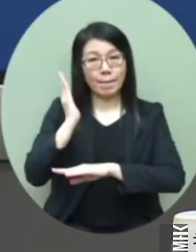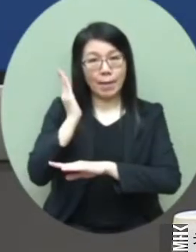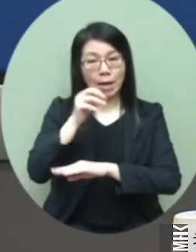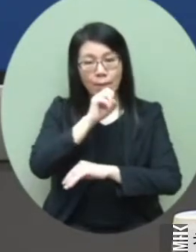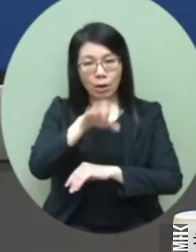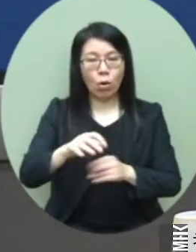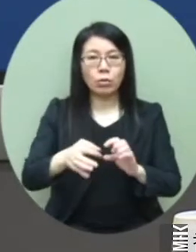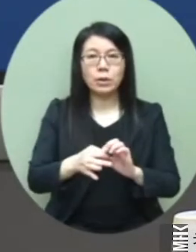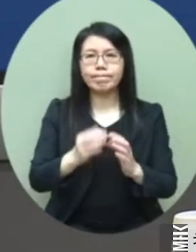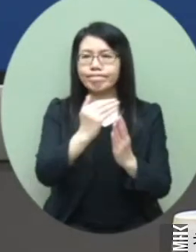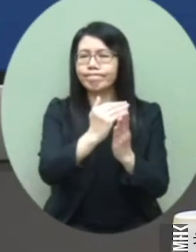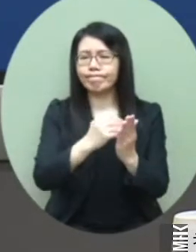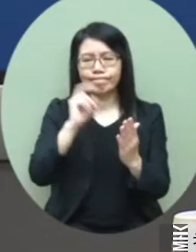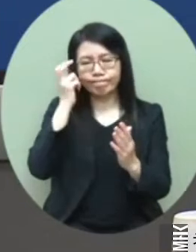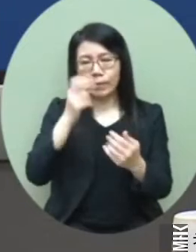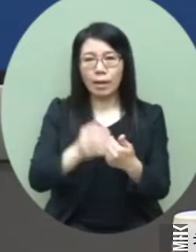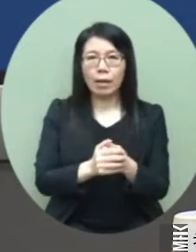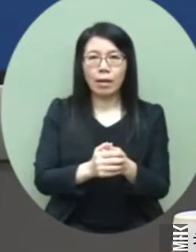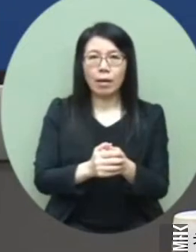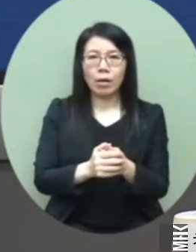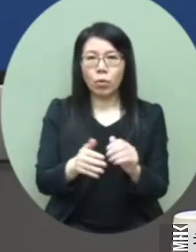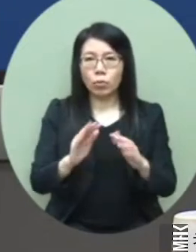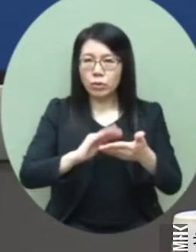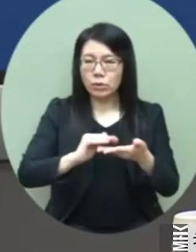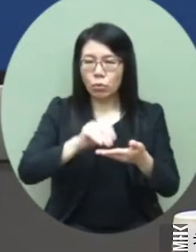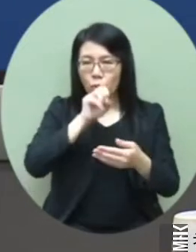not give you an exact figure of